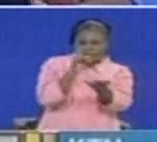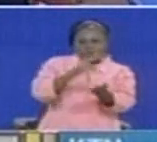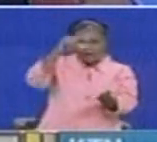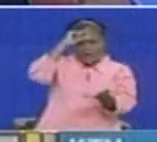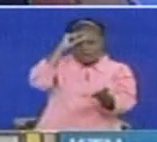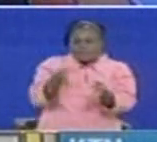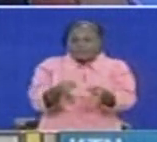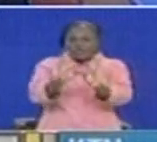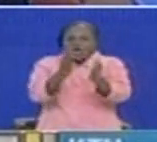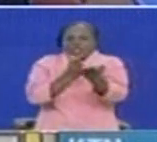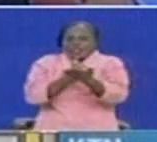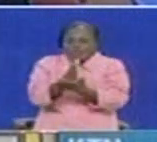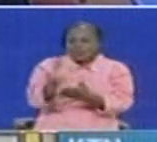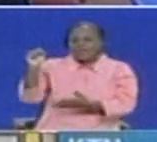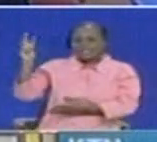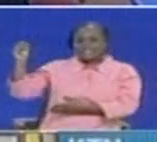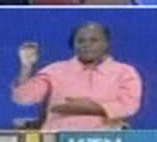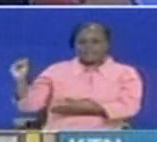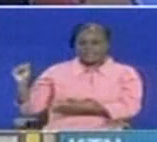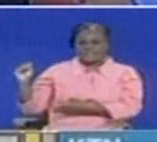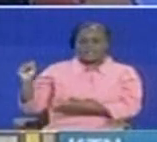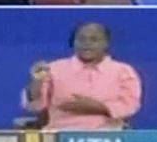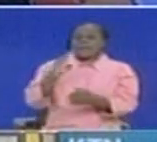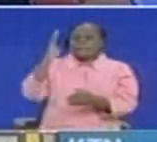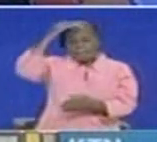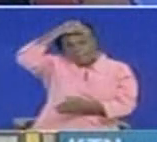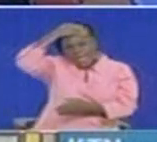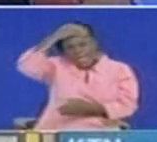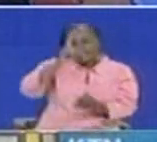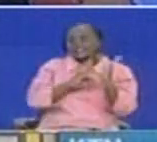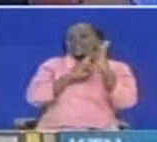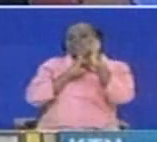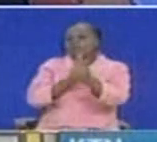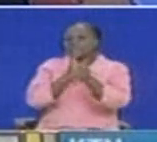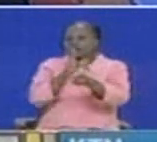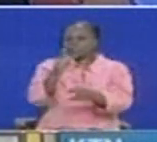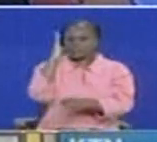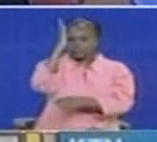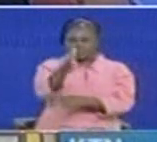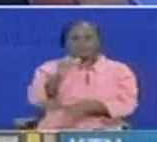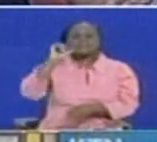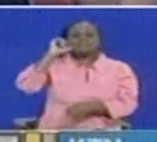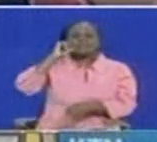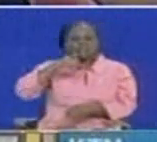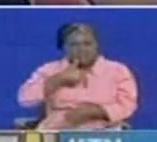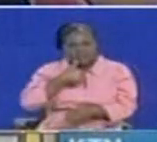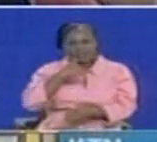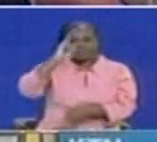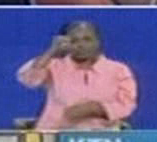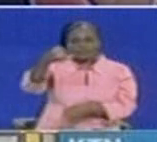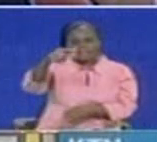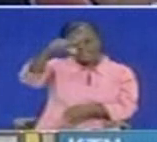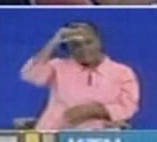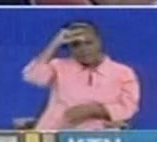a text message. KTN's political editor Ben Kitili reports on the development that could point to new cracks in the Jubilee